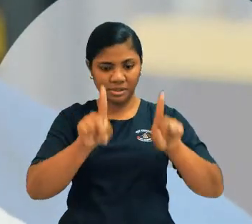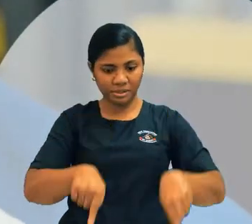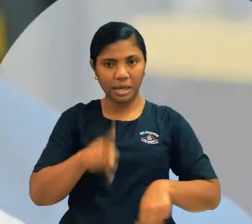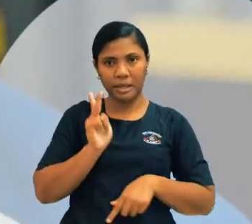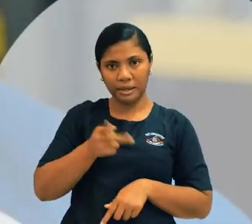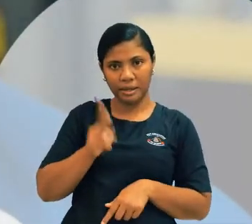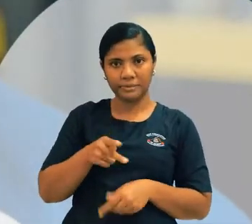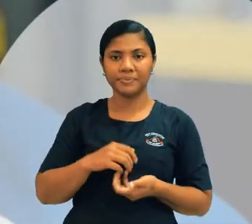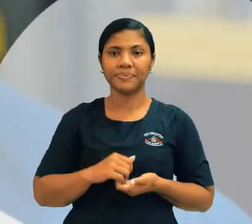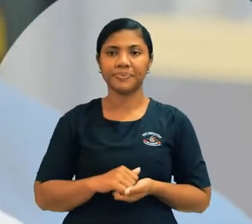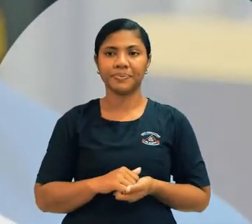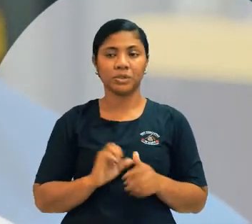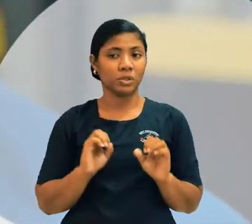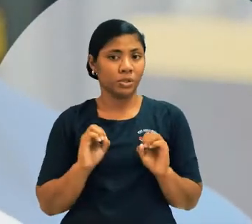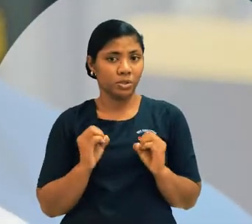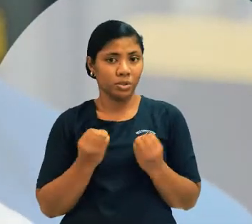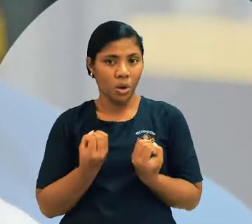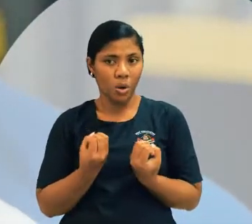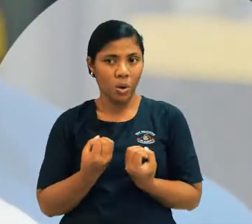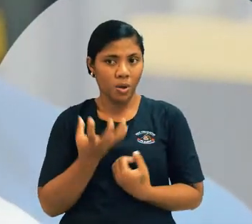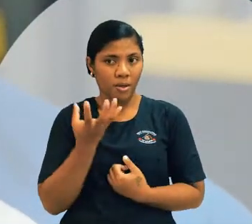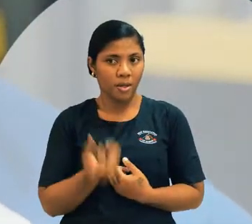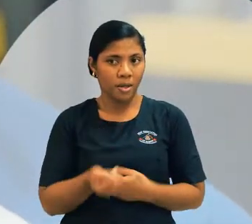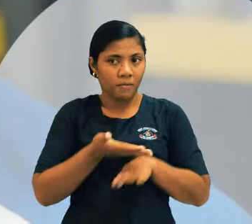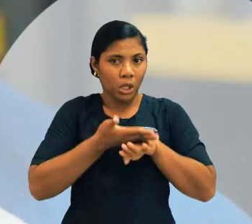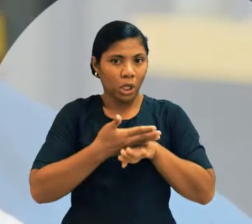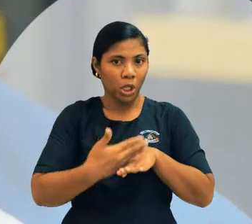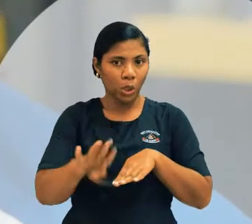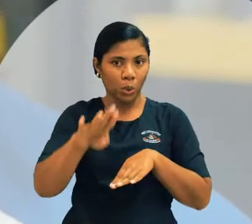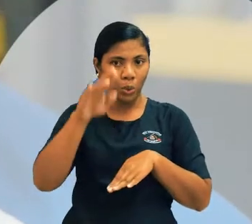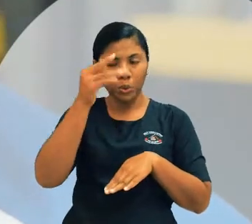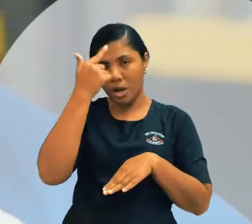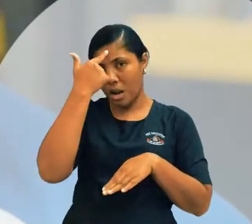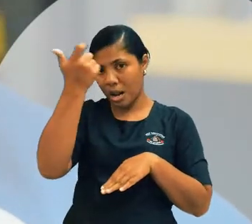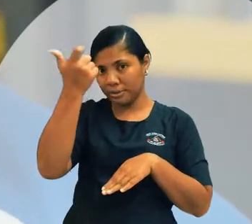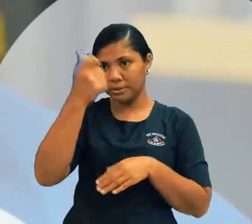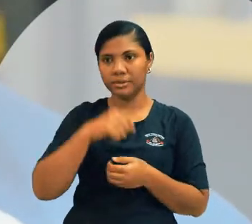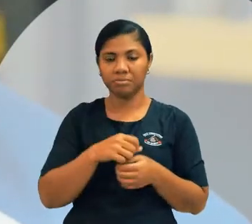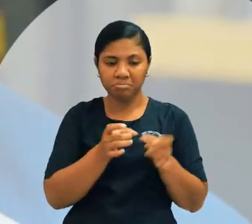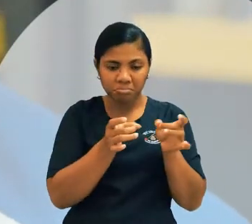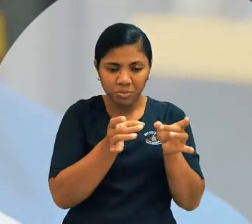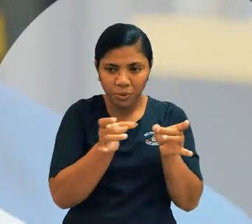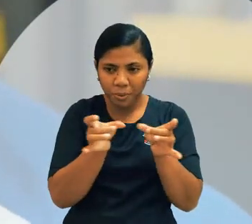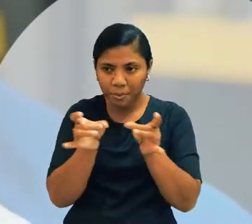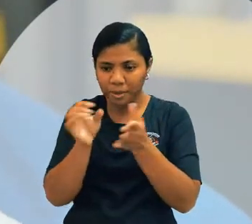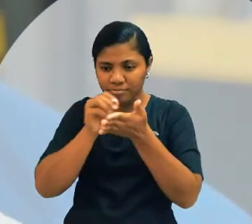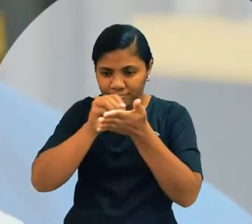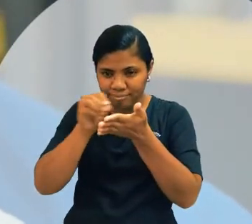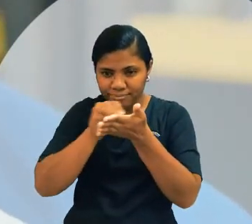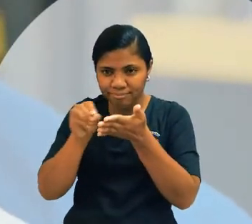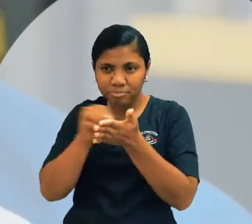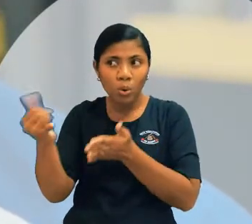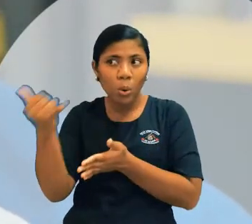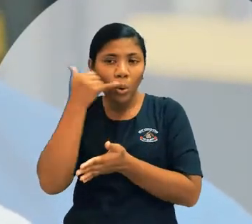know, schools will start again. And we came up with a new idea of